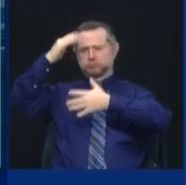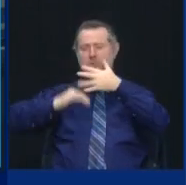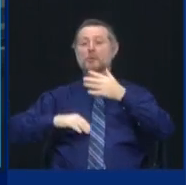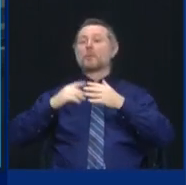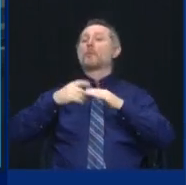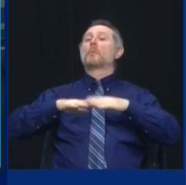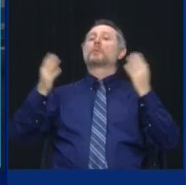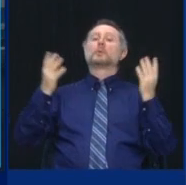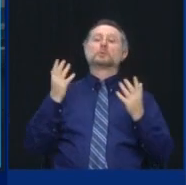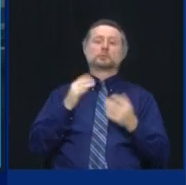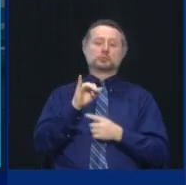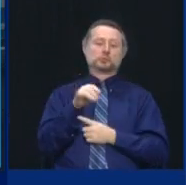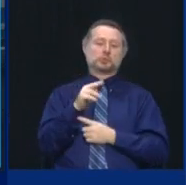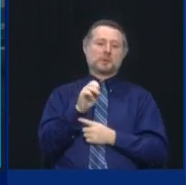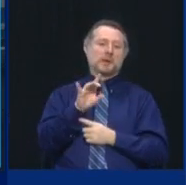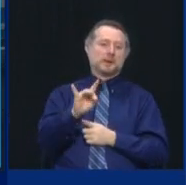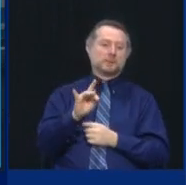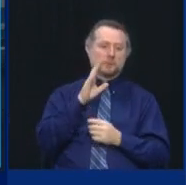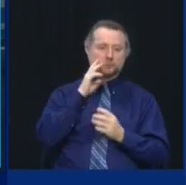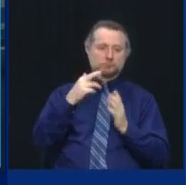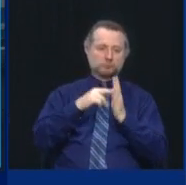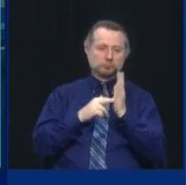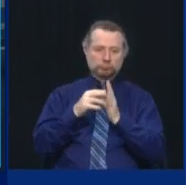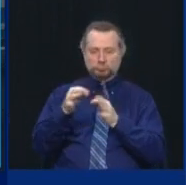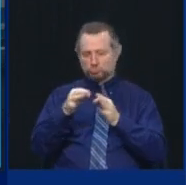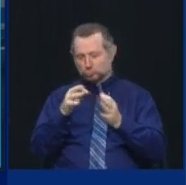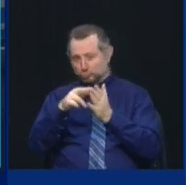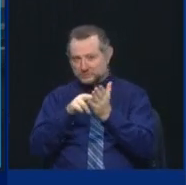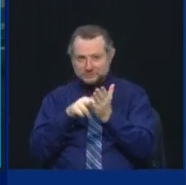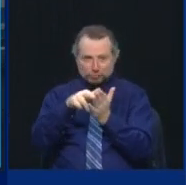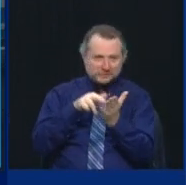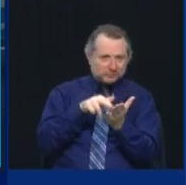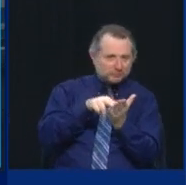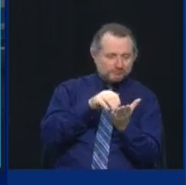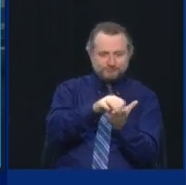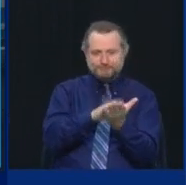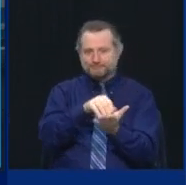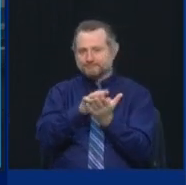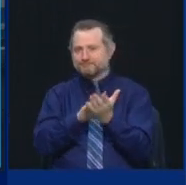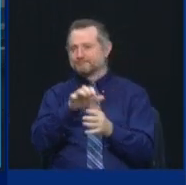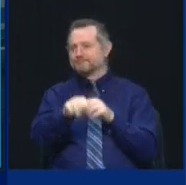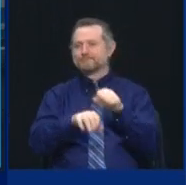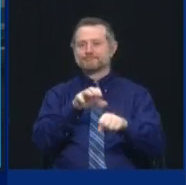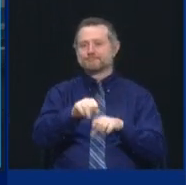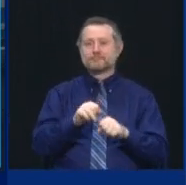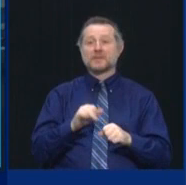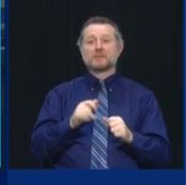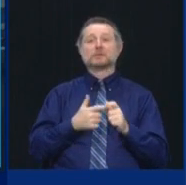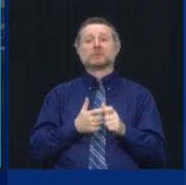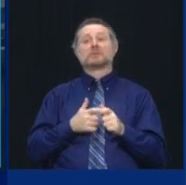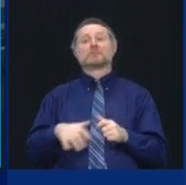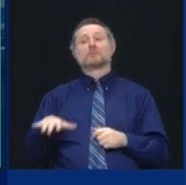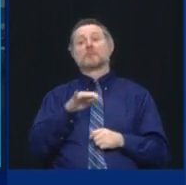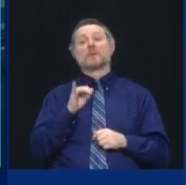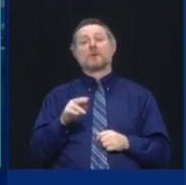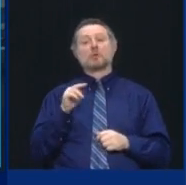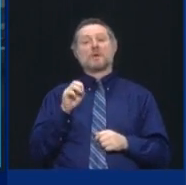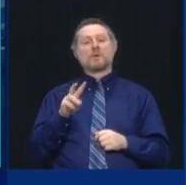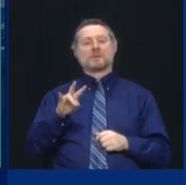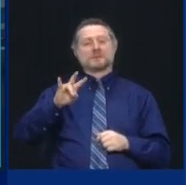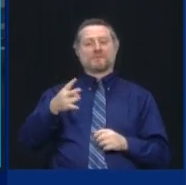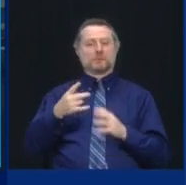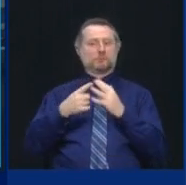8th. And again, the race isn't until November 7th, but it's the 50th